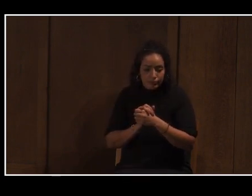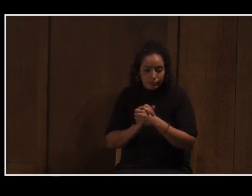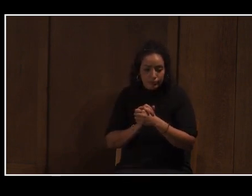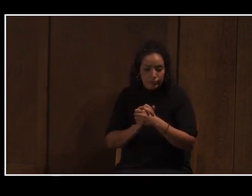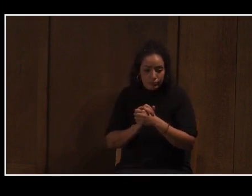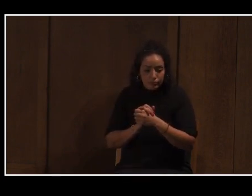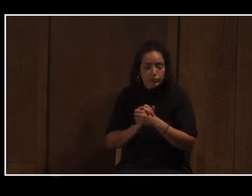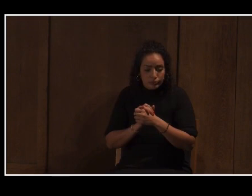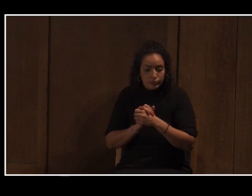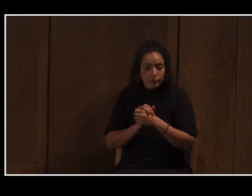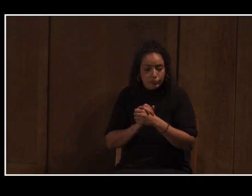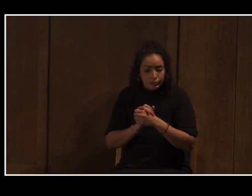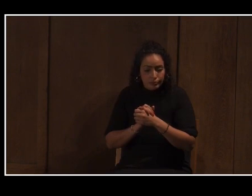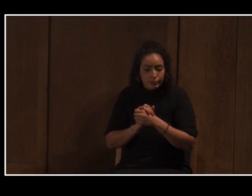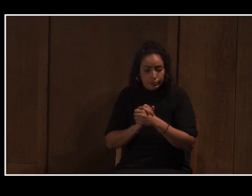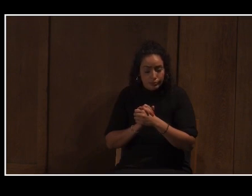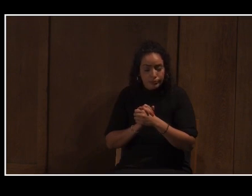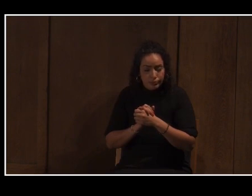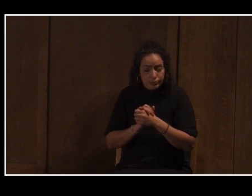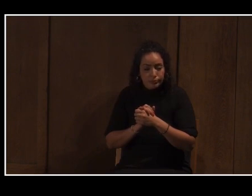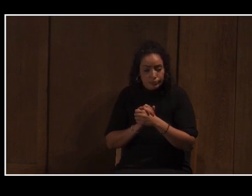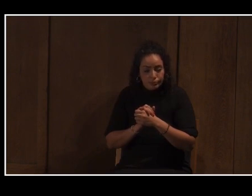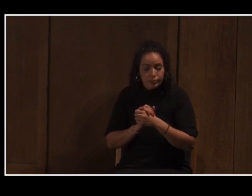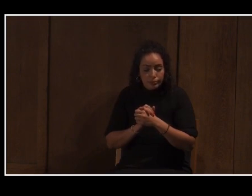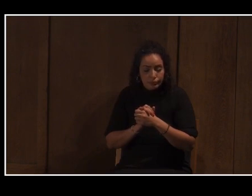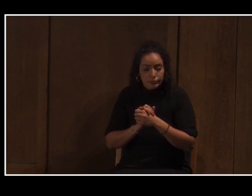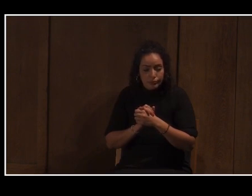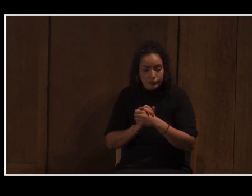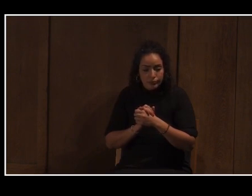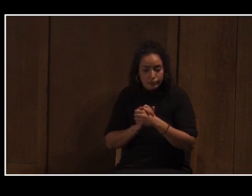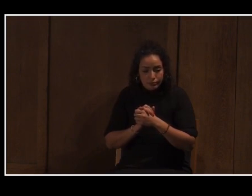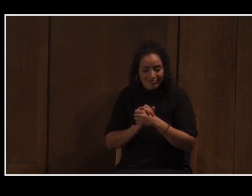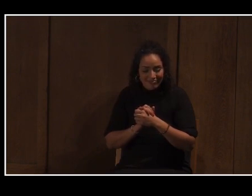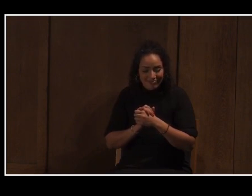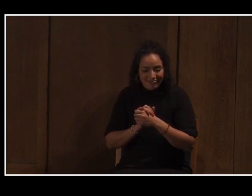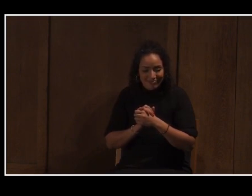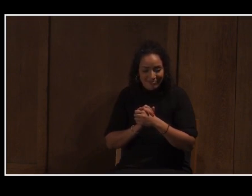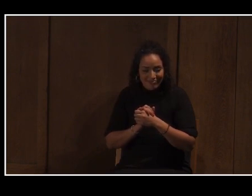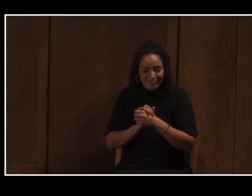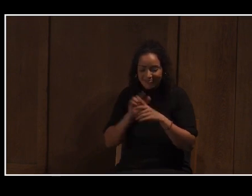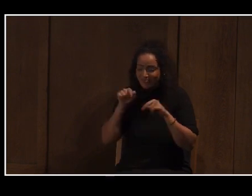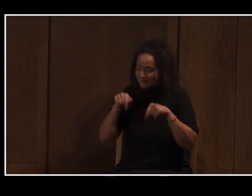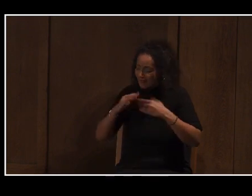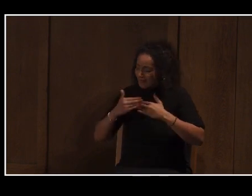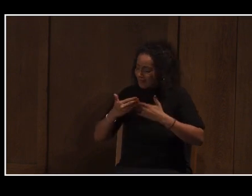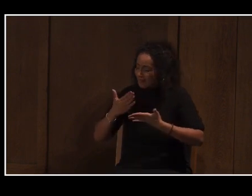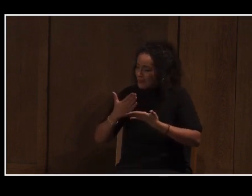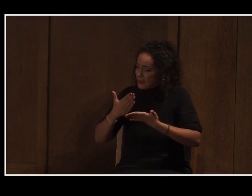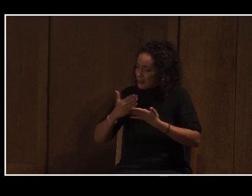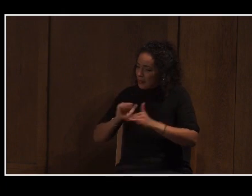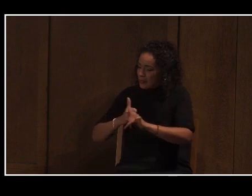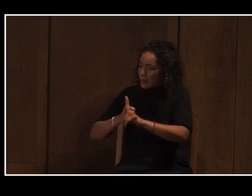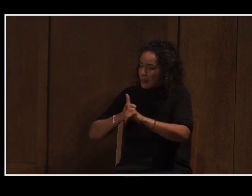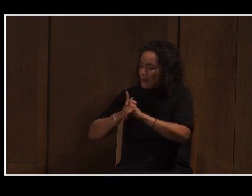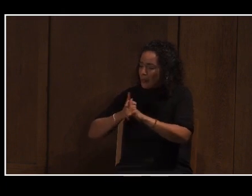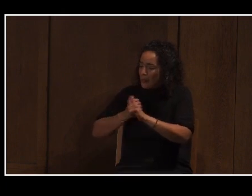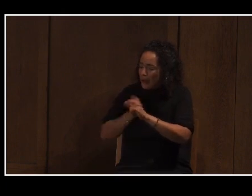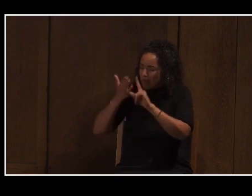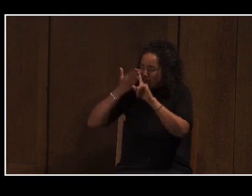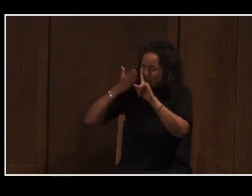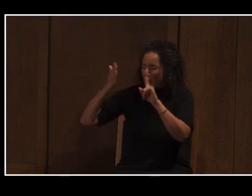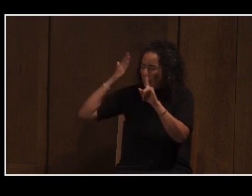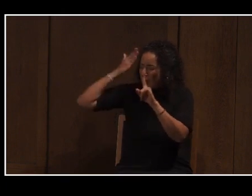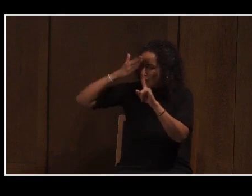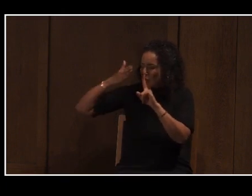And so this entire session has really supported my radical healing and dreaming. I wanted to highlight